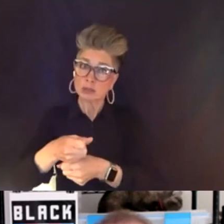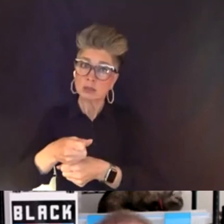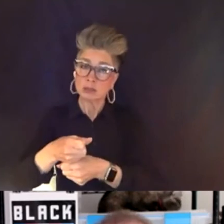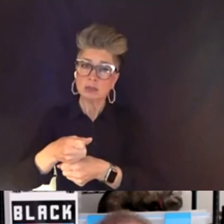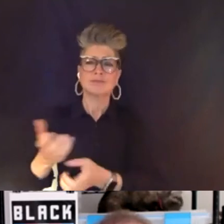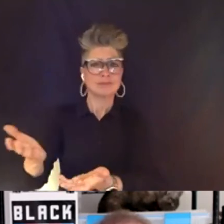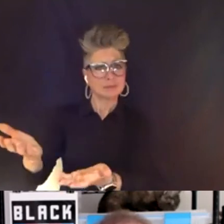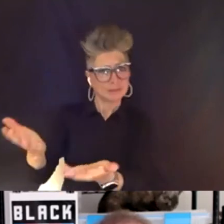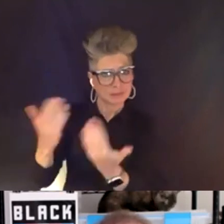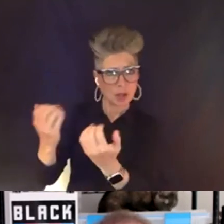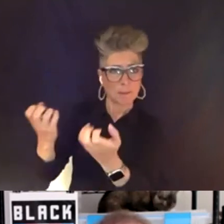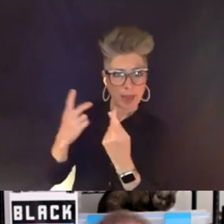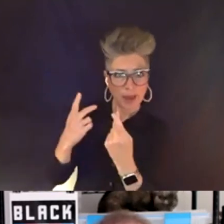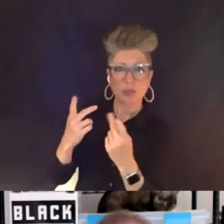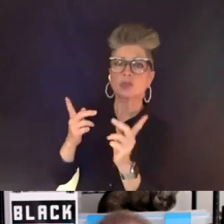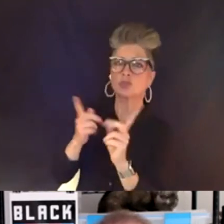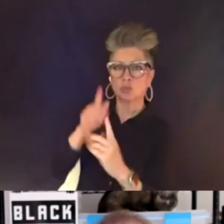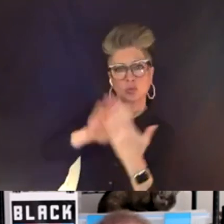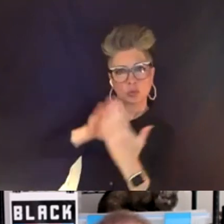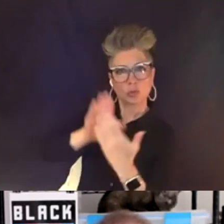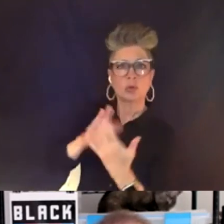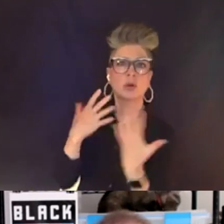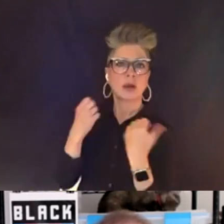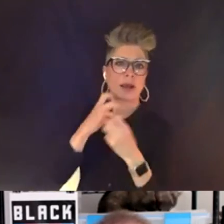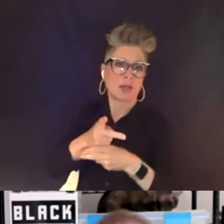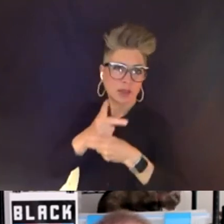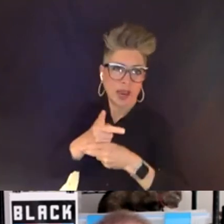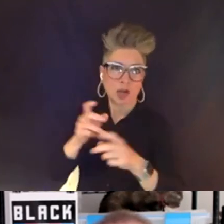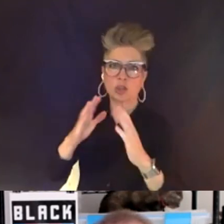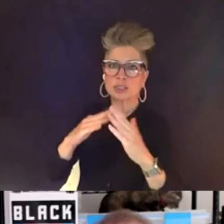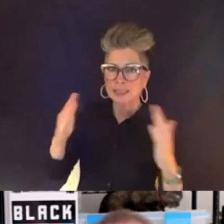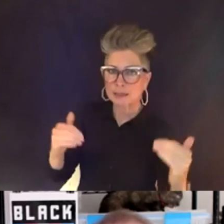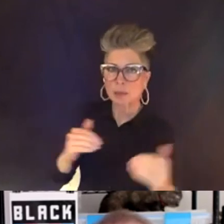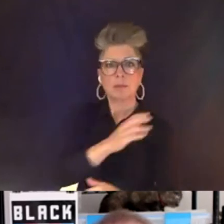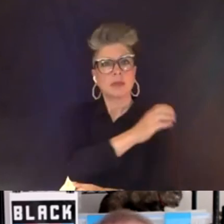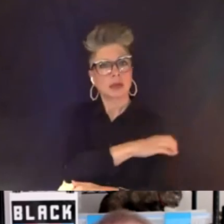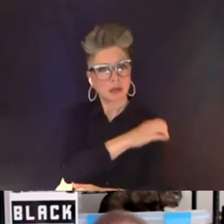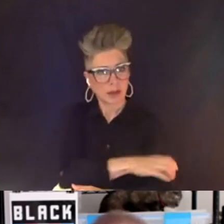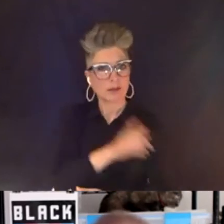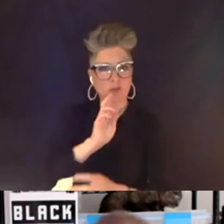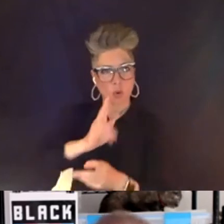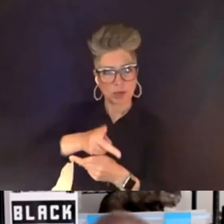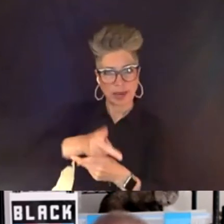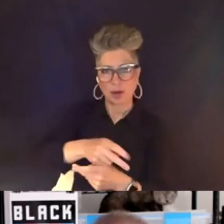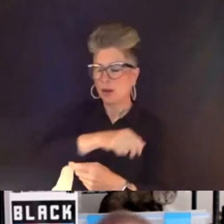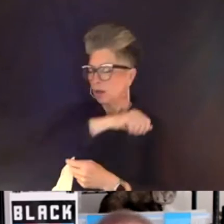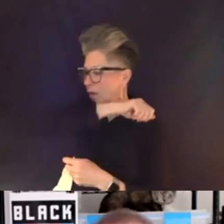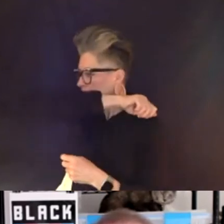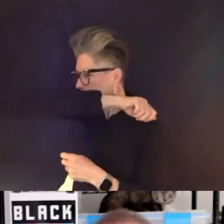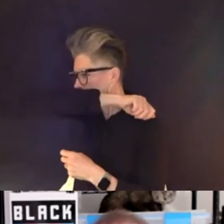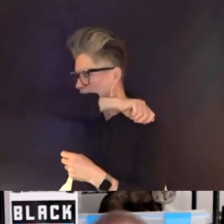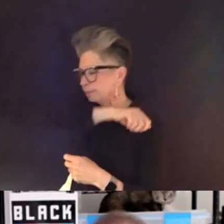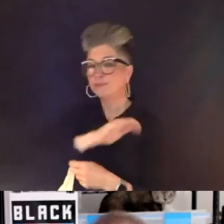back to their healthcare systems or their clinics to receive their care. I will say that our goal for the